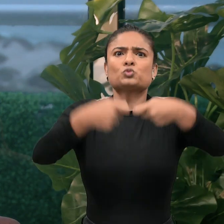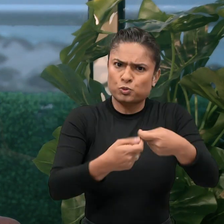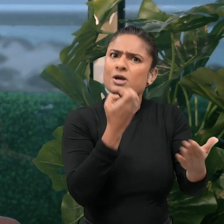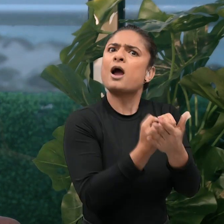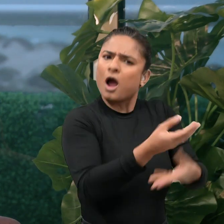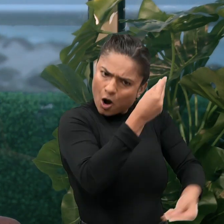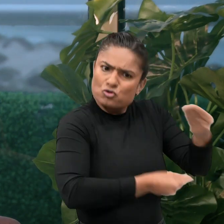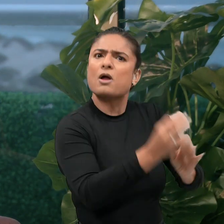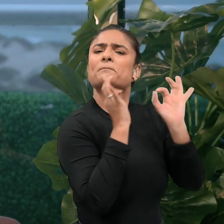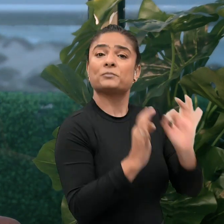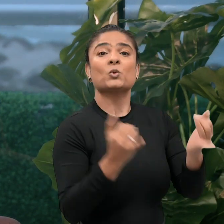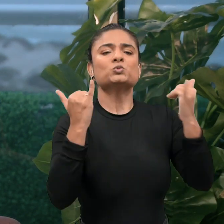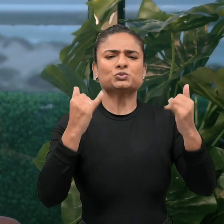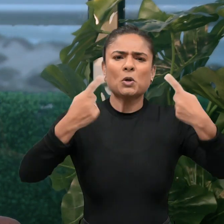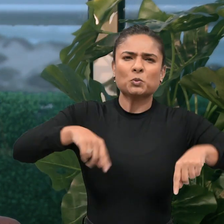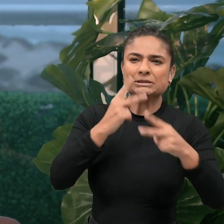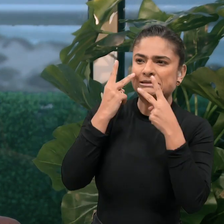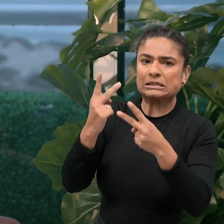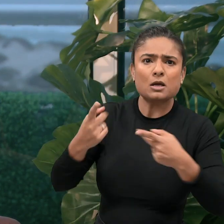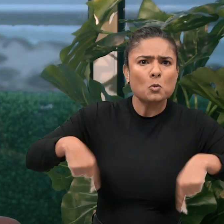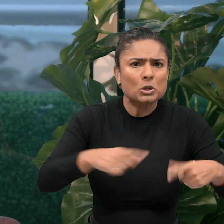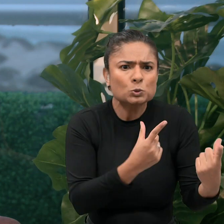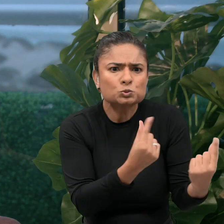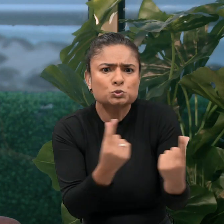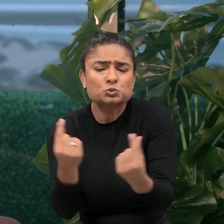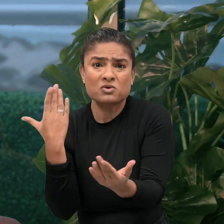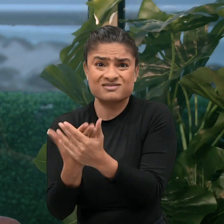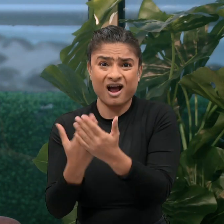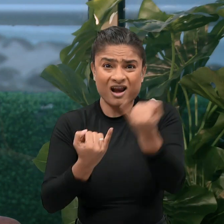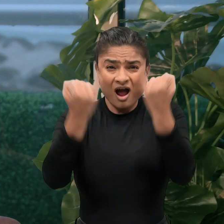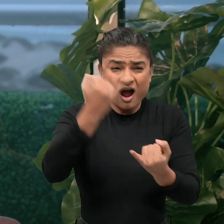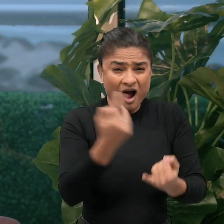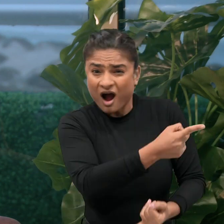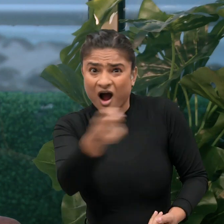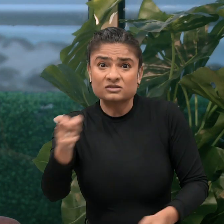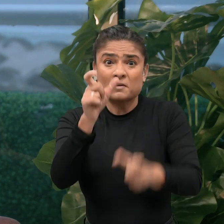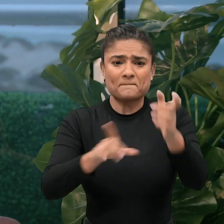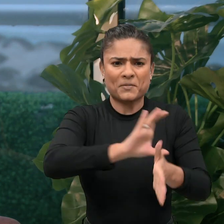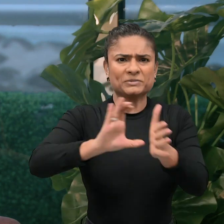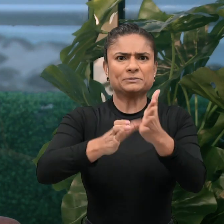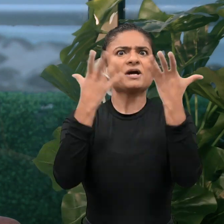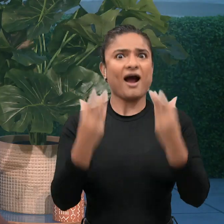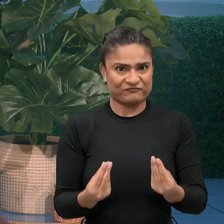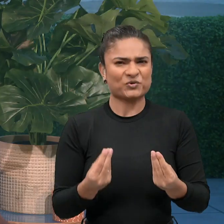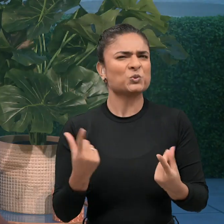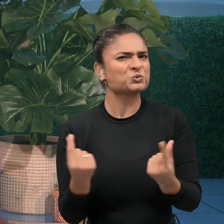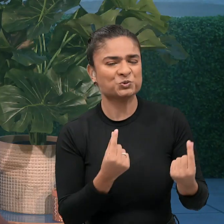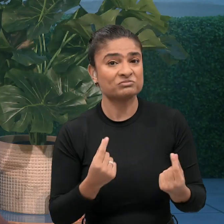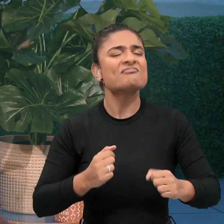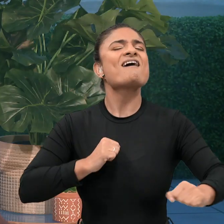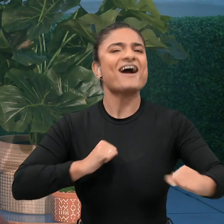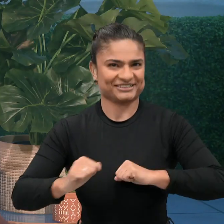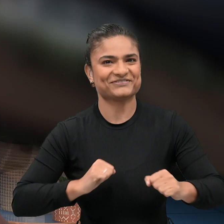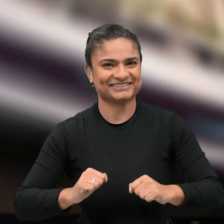liberation. Today, we look at what can be done so that artists with disabilities can take center stage. Let's